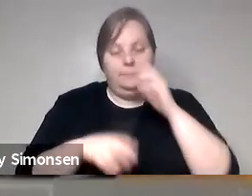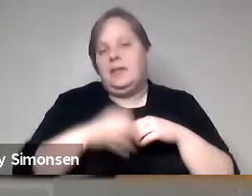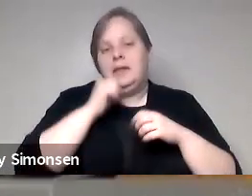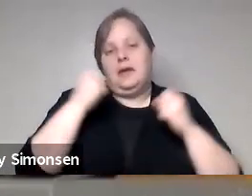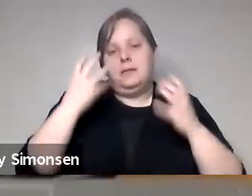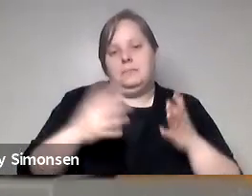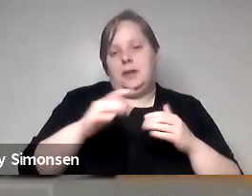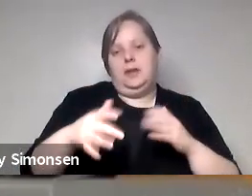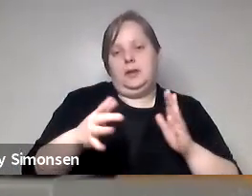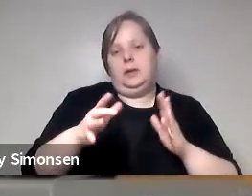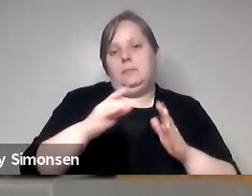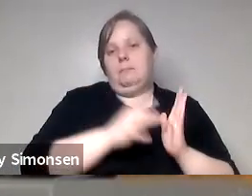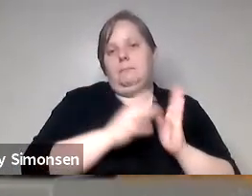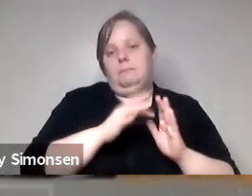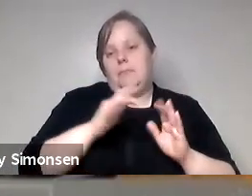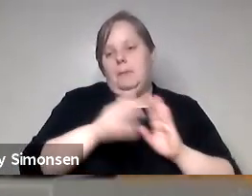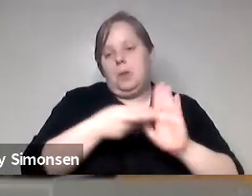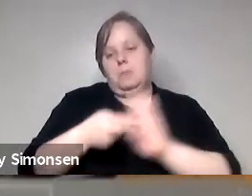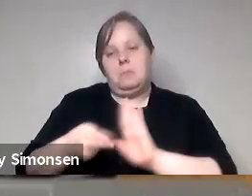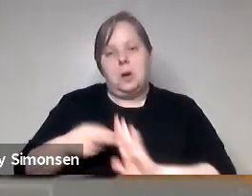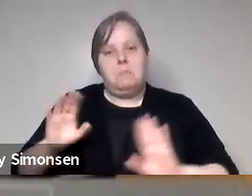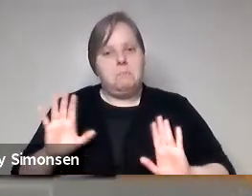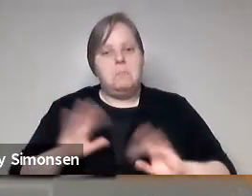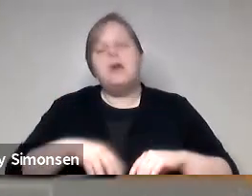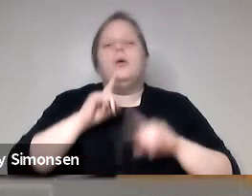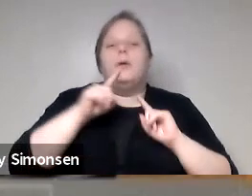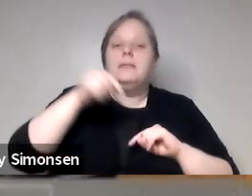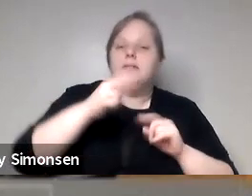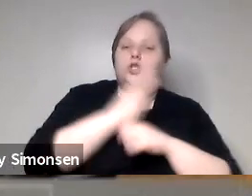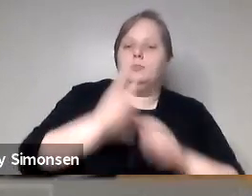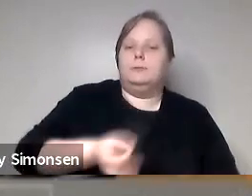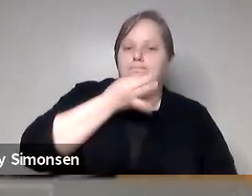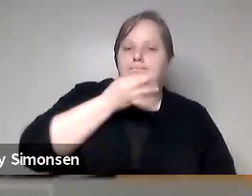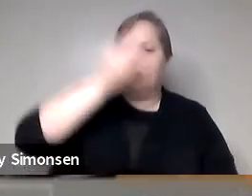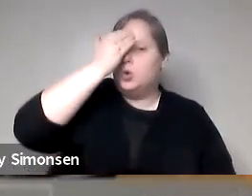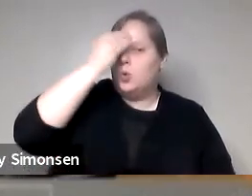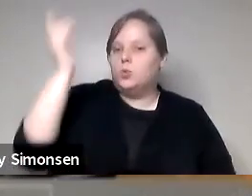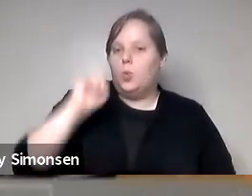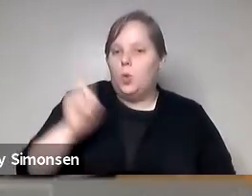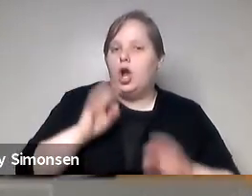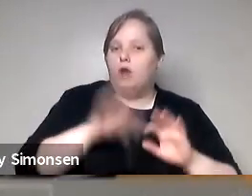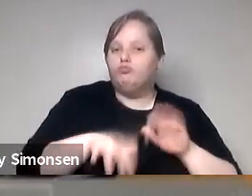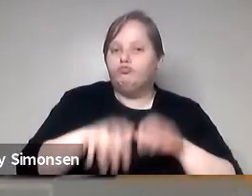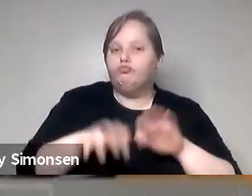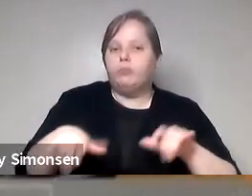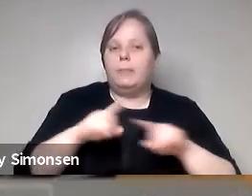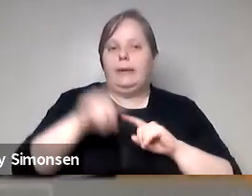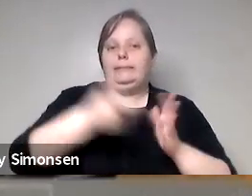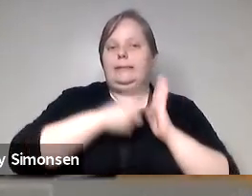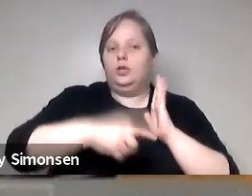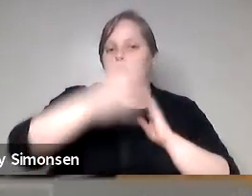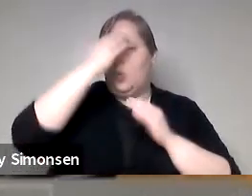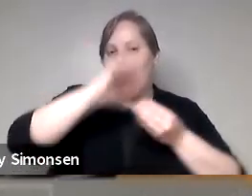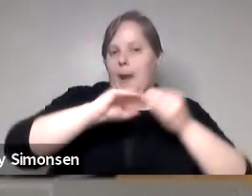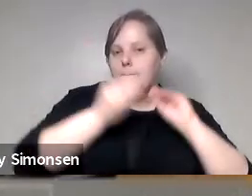does touch type and does know where all the keys are and only needs to know the number order. So that individual has